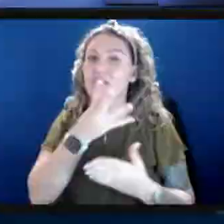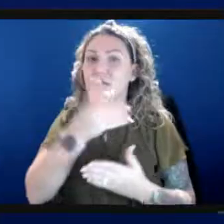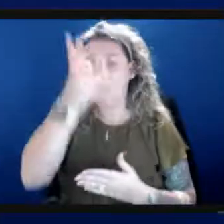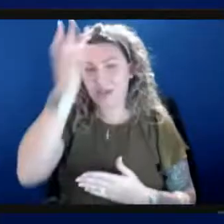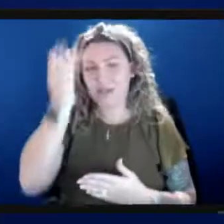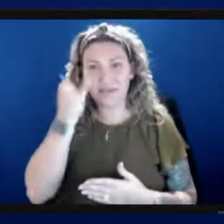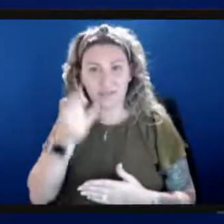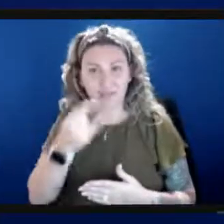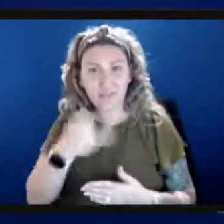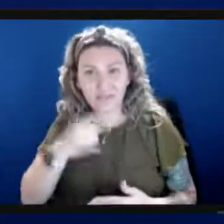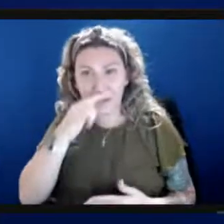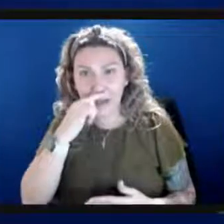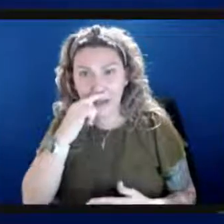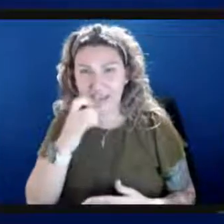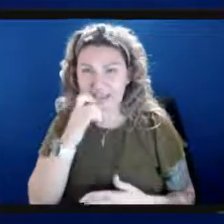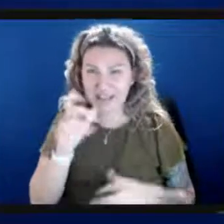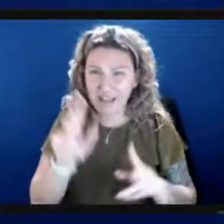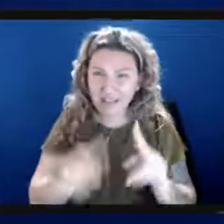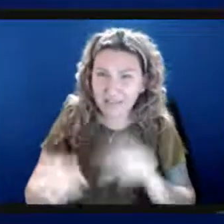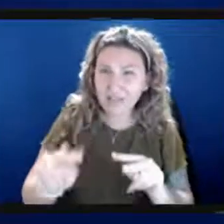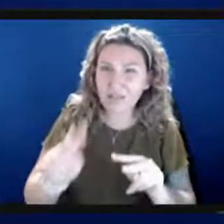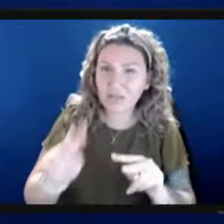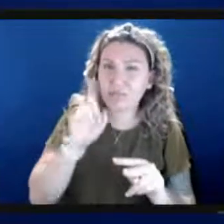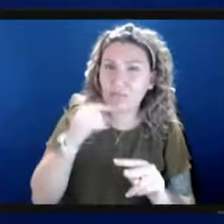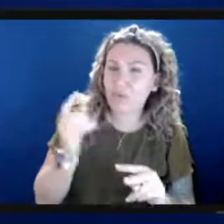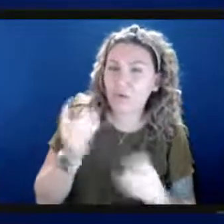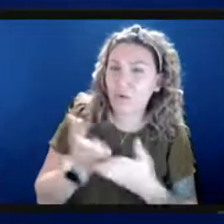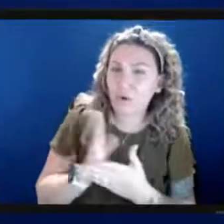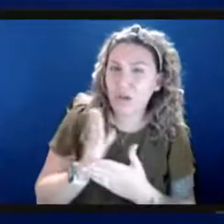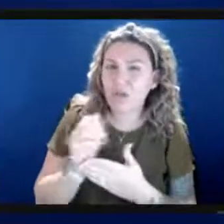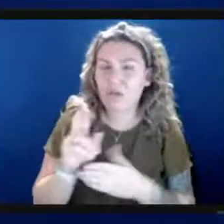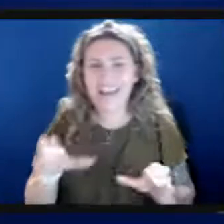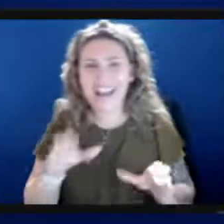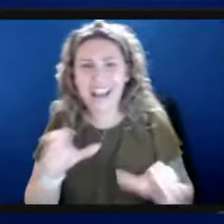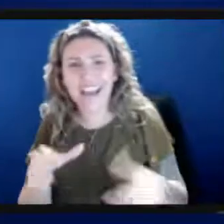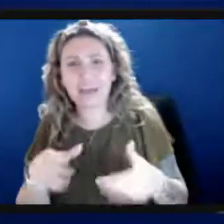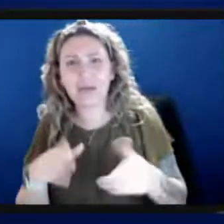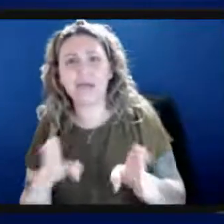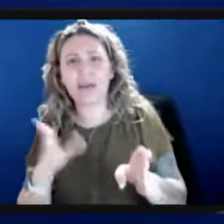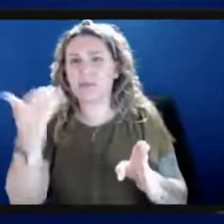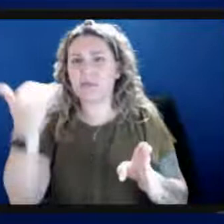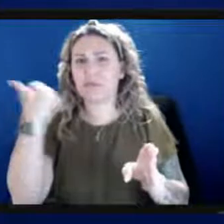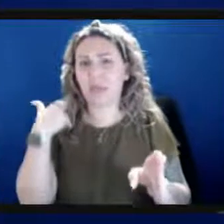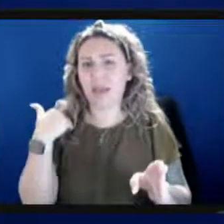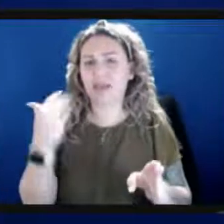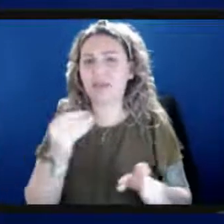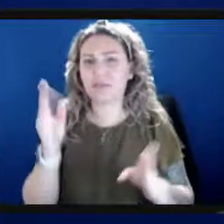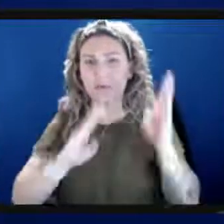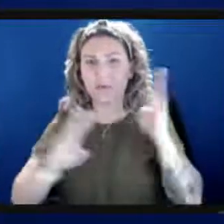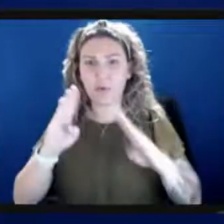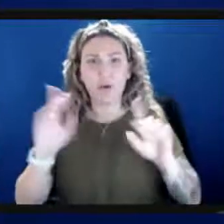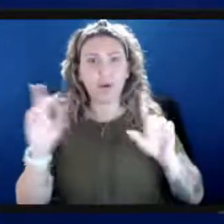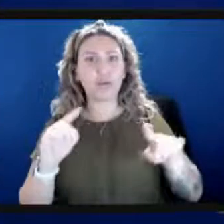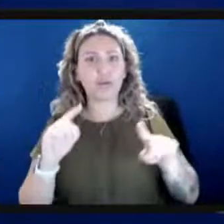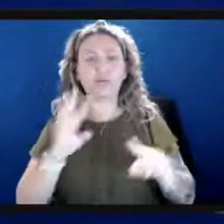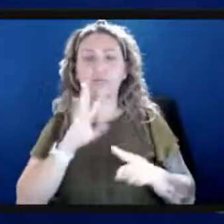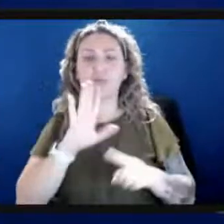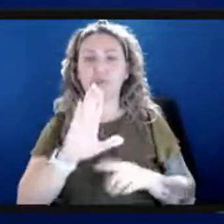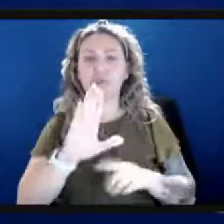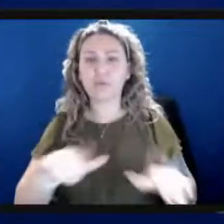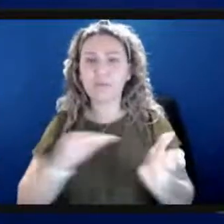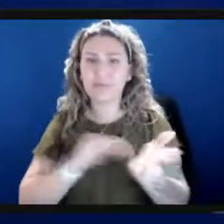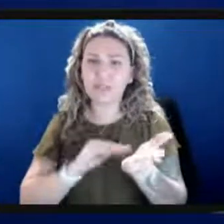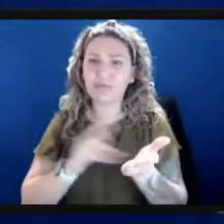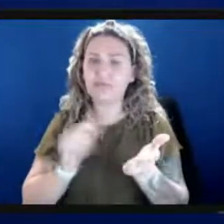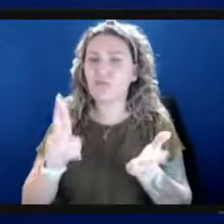does not look okay or is not acting the way he was or she was in the past and you're worried, go talk to your pediatrician. Or if you have a child